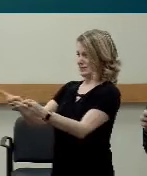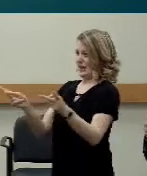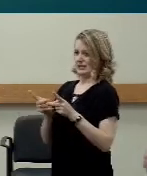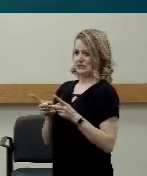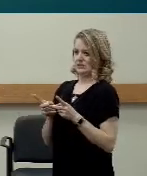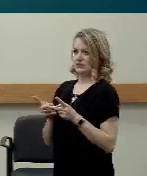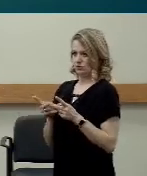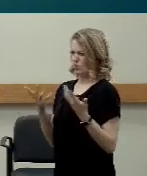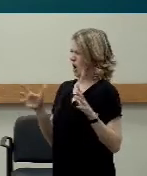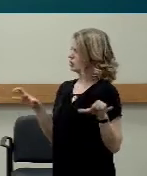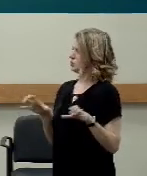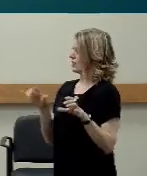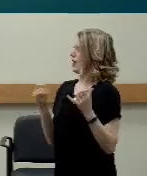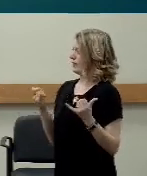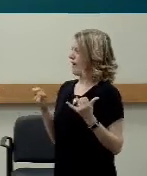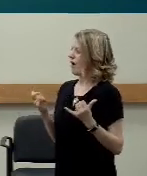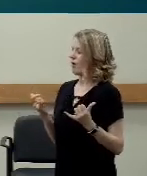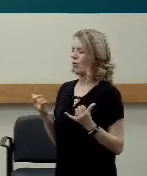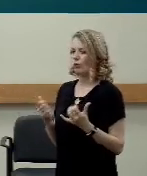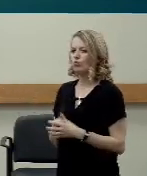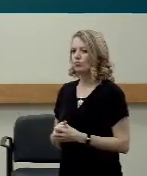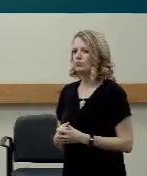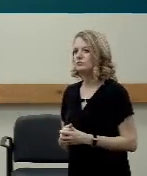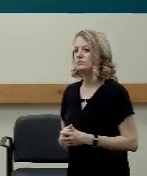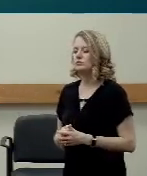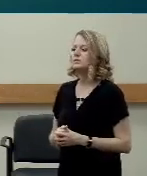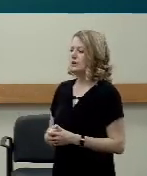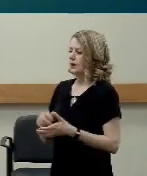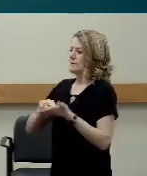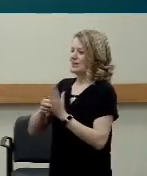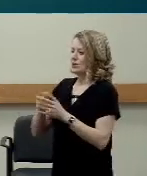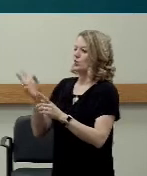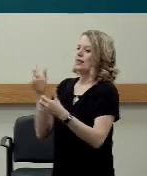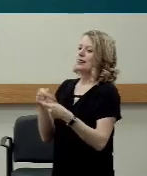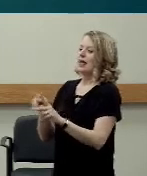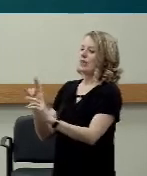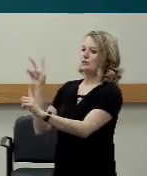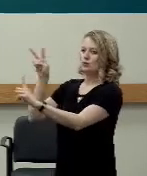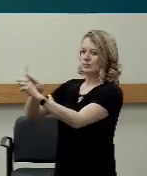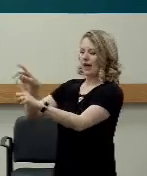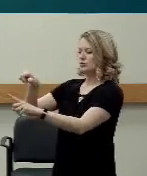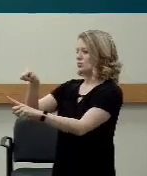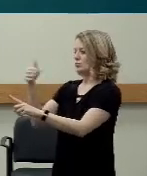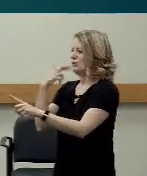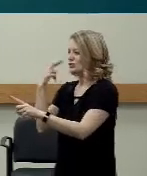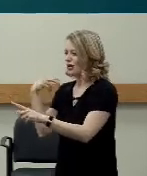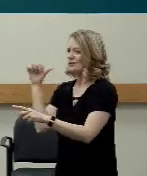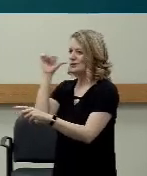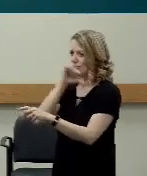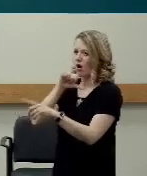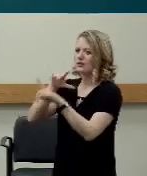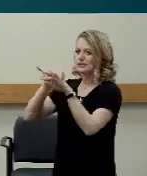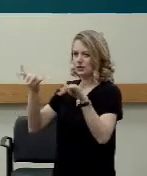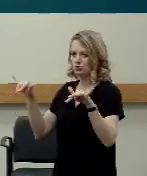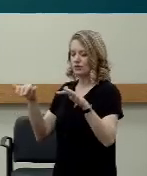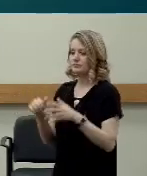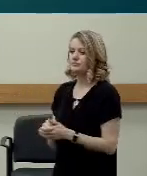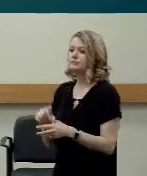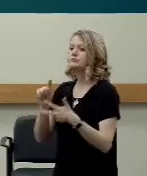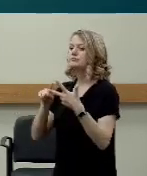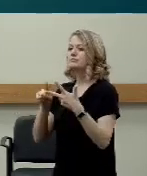so we're mandating that that space be allowed to customers as well. Require hand washing at